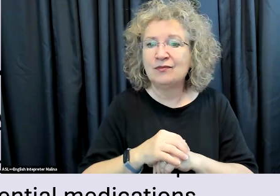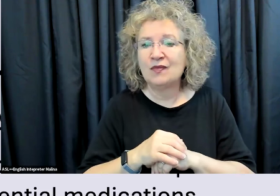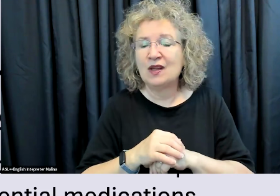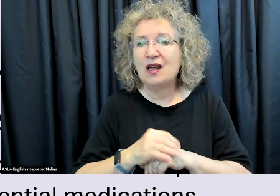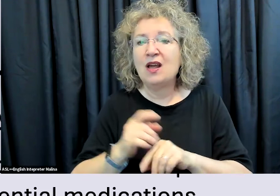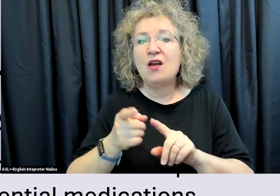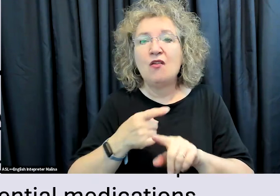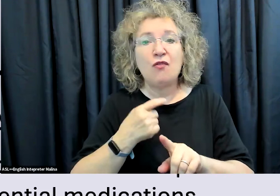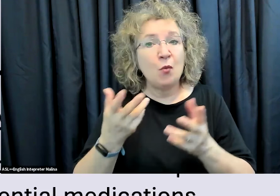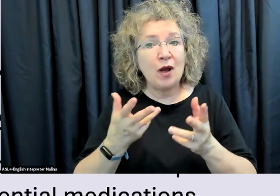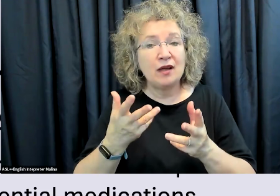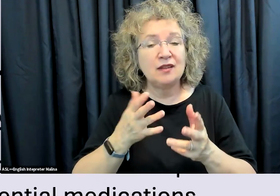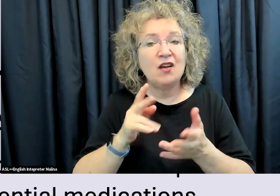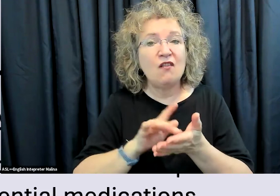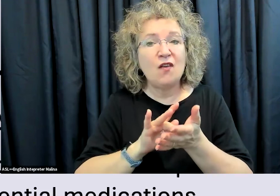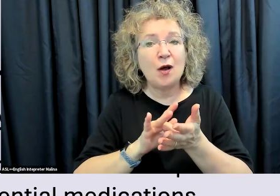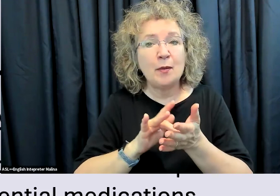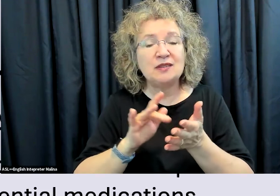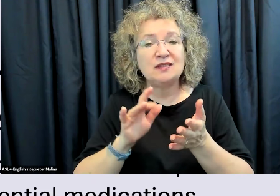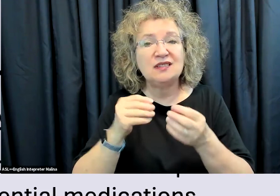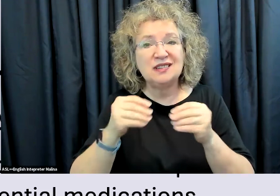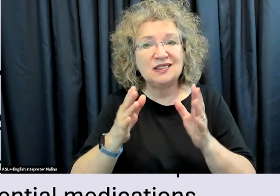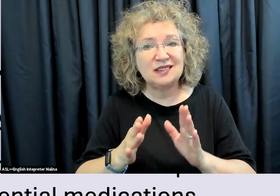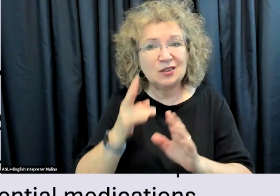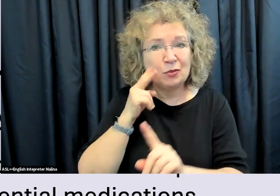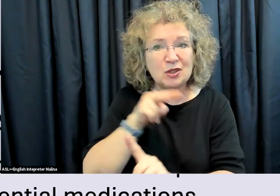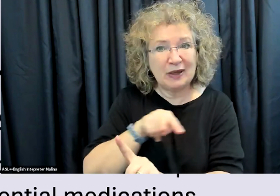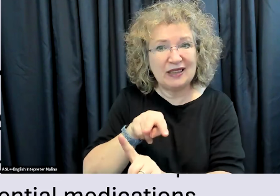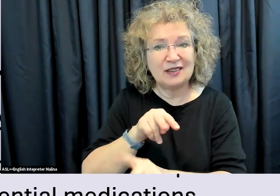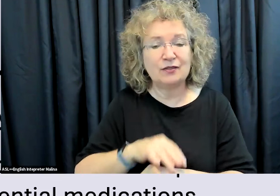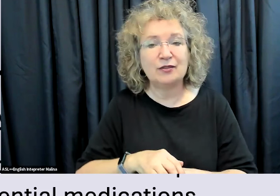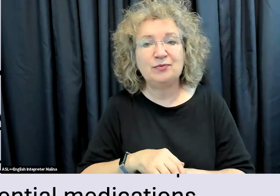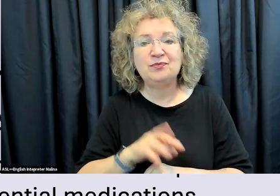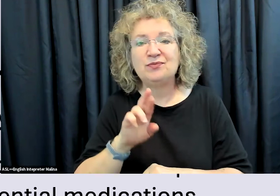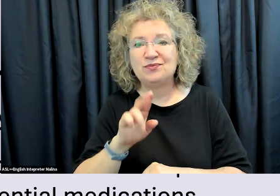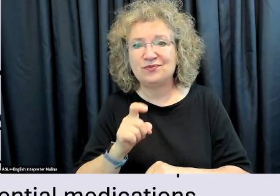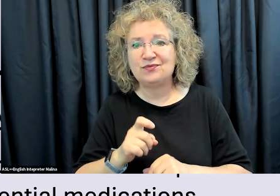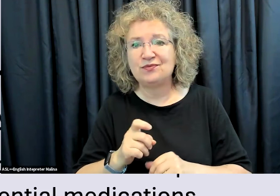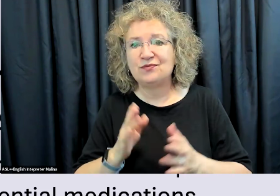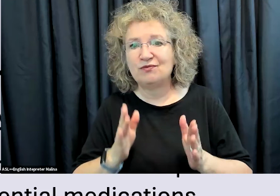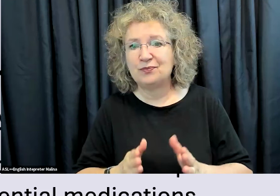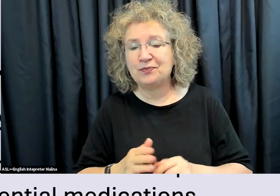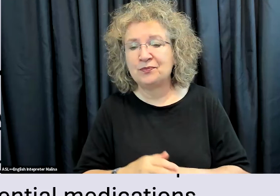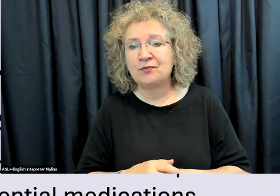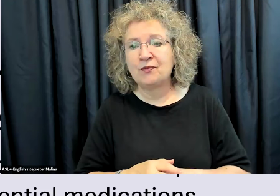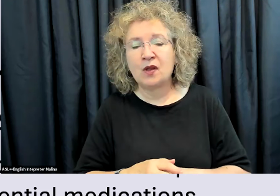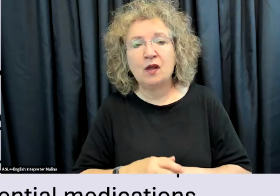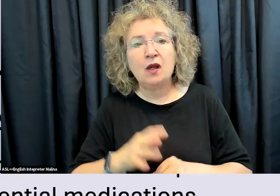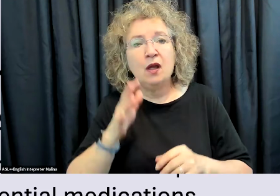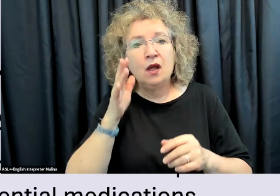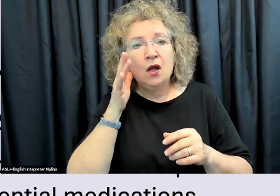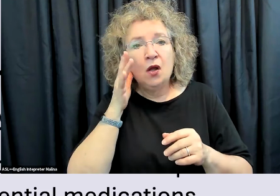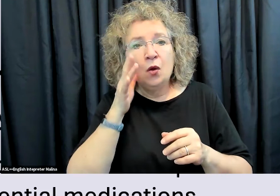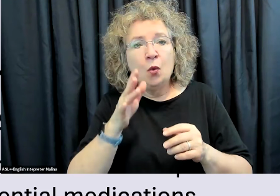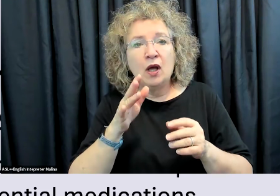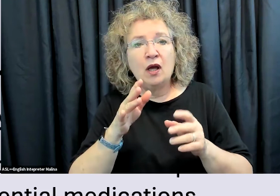from a pharmacist's perspective. We'll explore key strategies to help you ensure medication